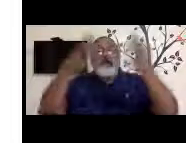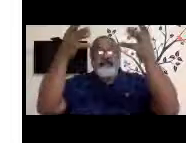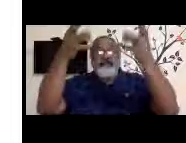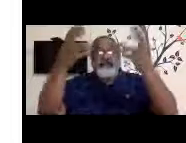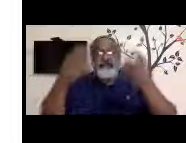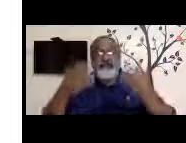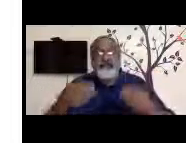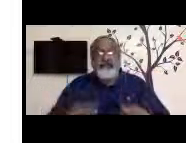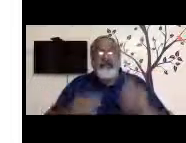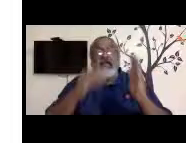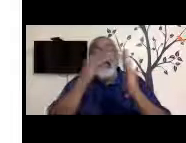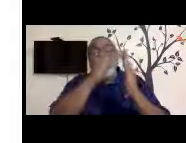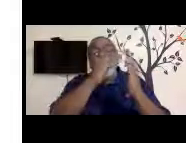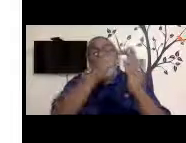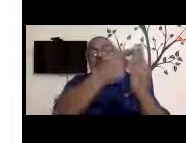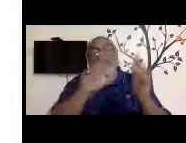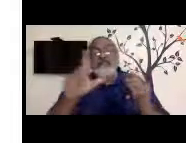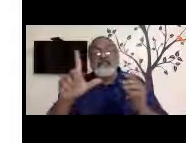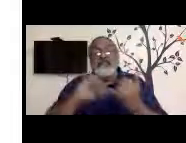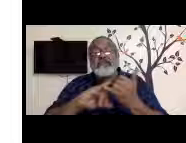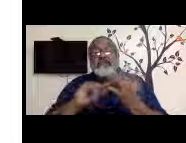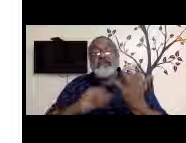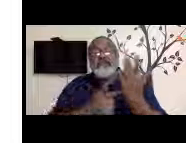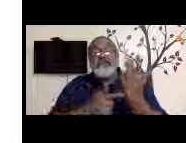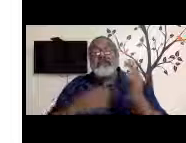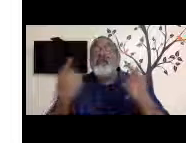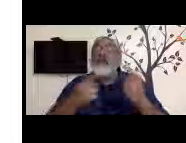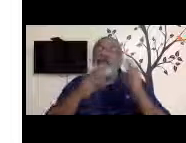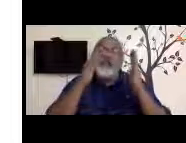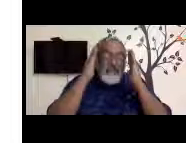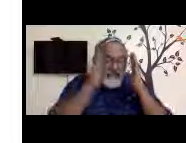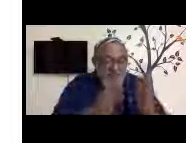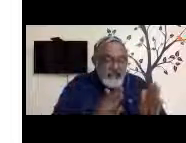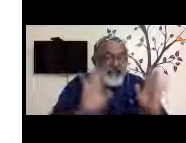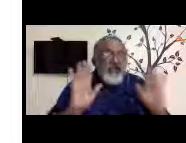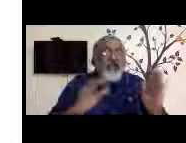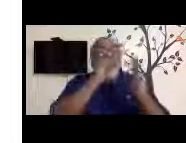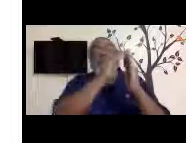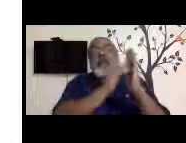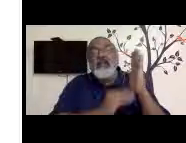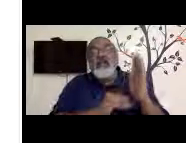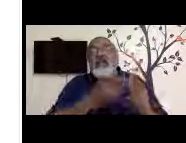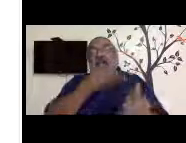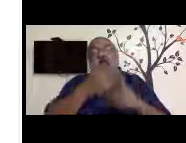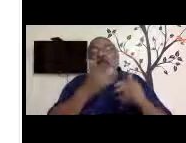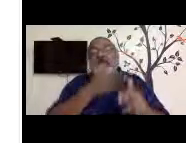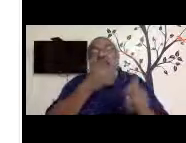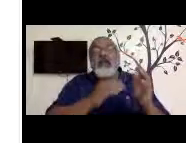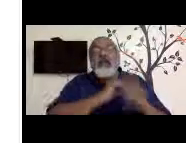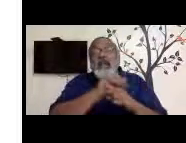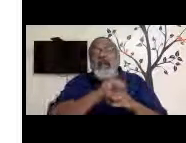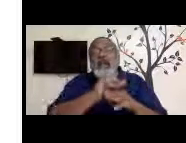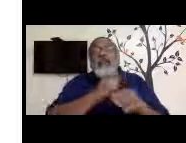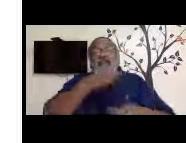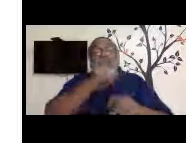professionals, which is well and good, but it is only doing that. It is only talking about training the professionals.